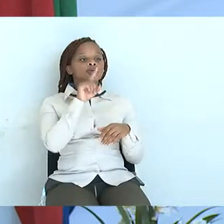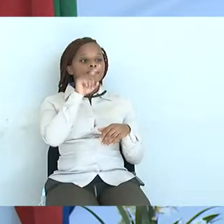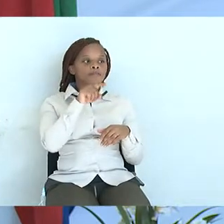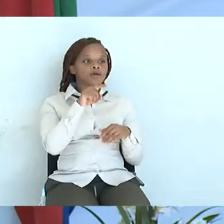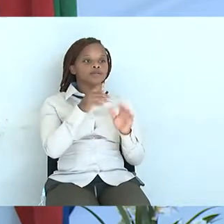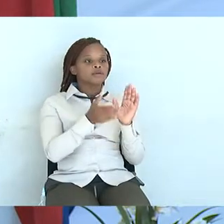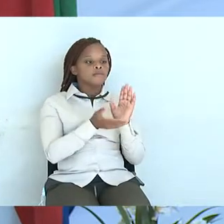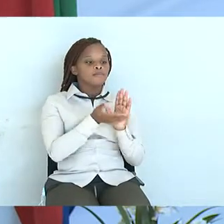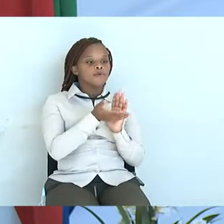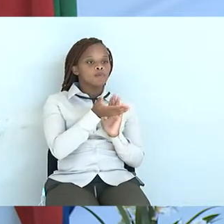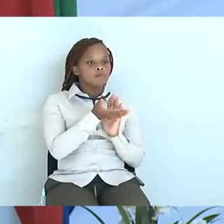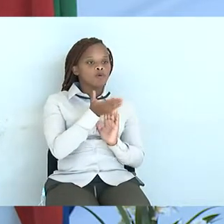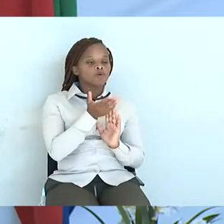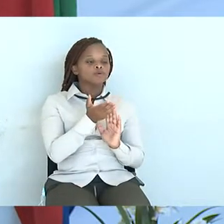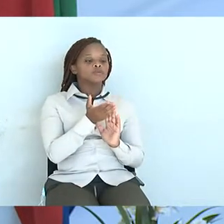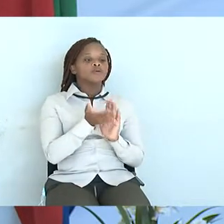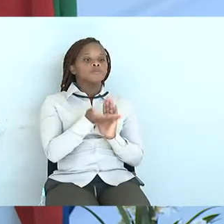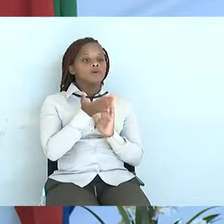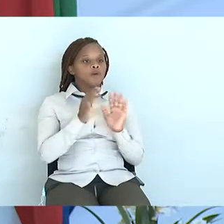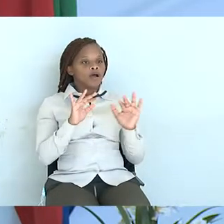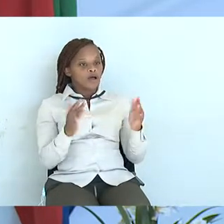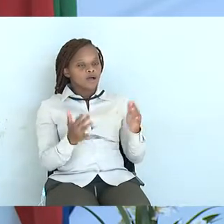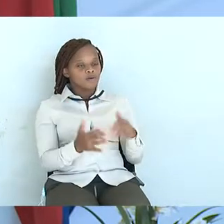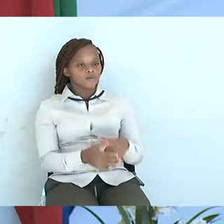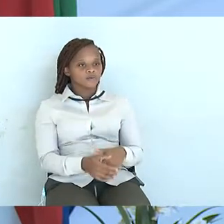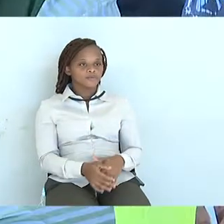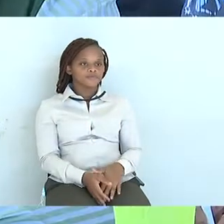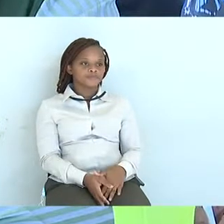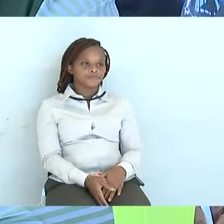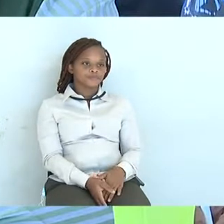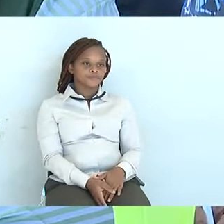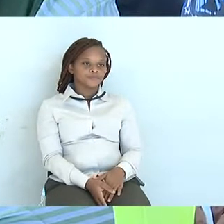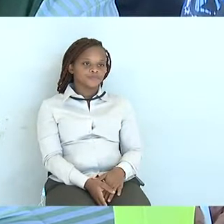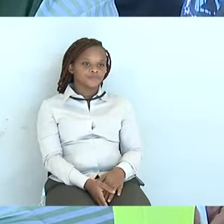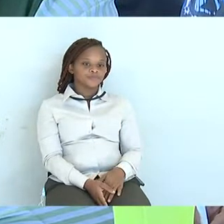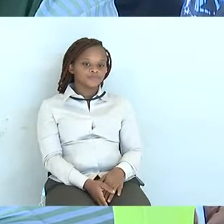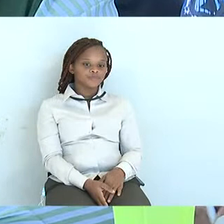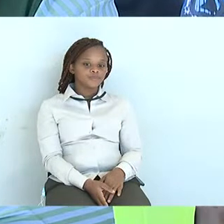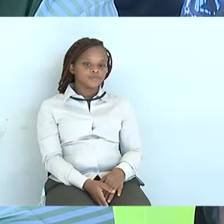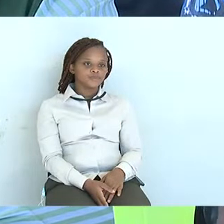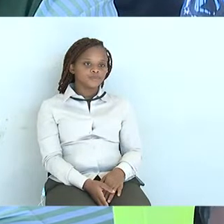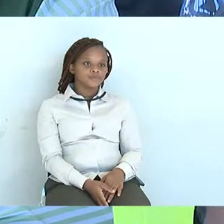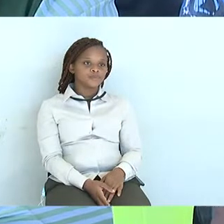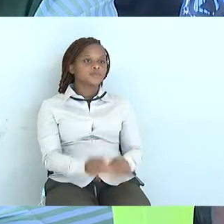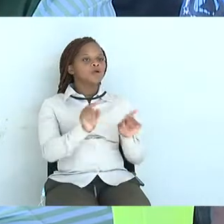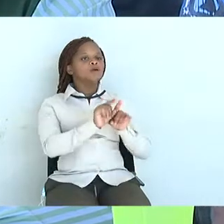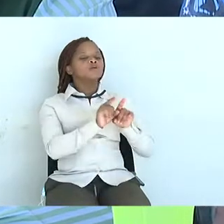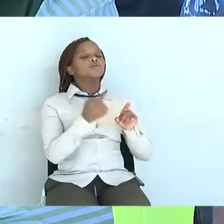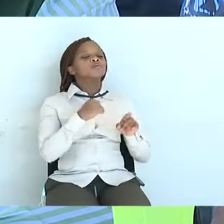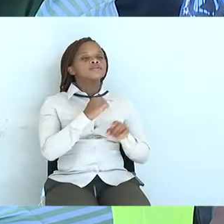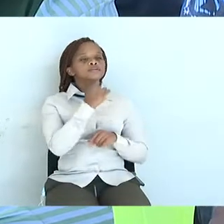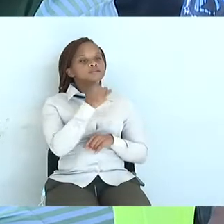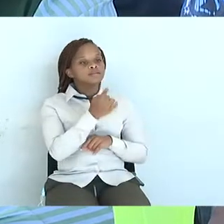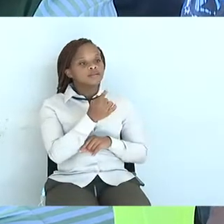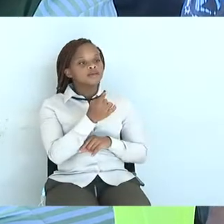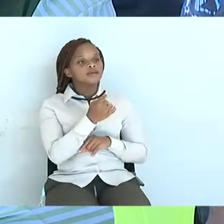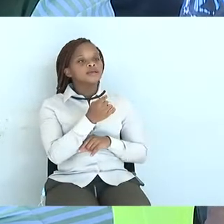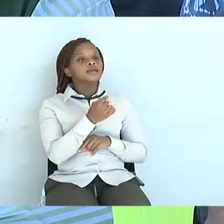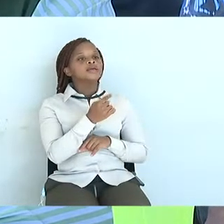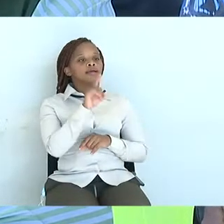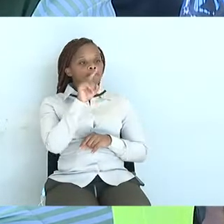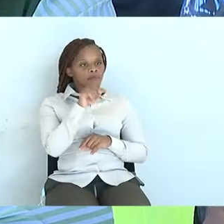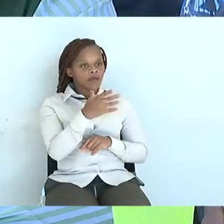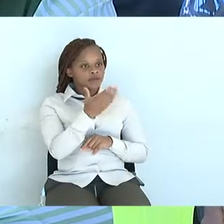of course, the issue of safe roads and so forth. And we're saying it has to be municipal-centric